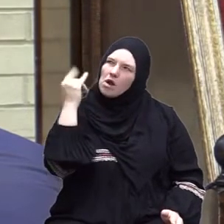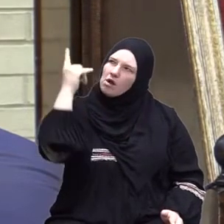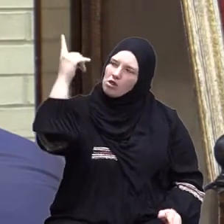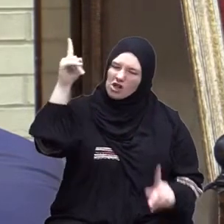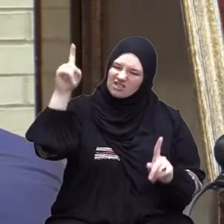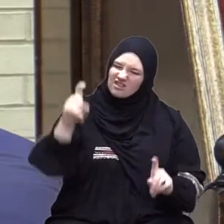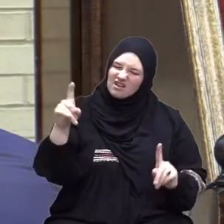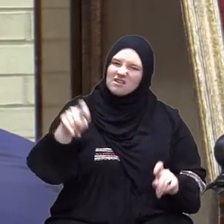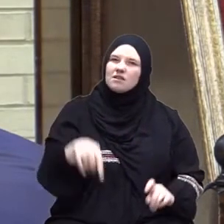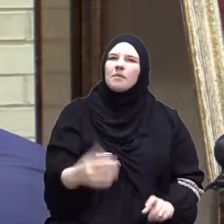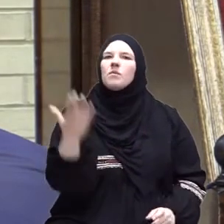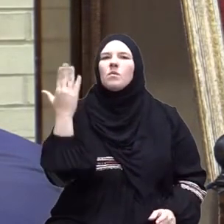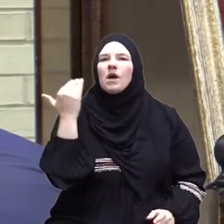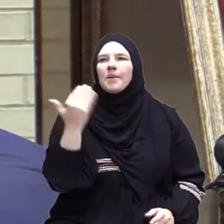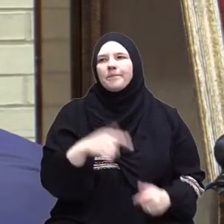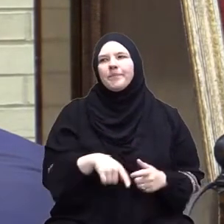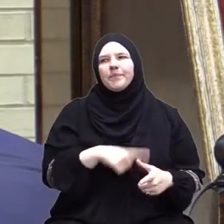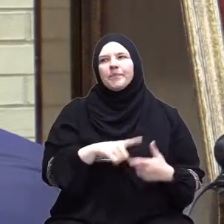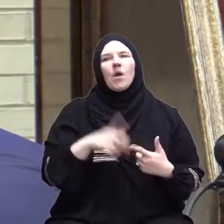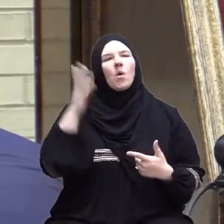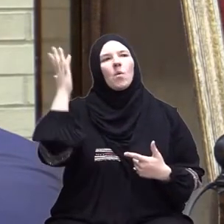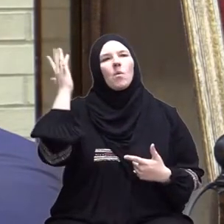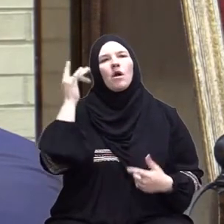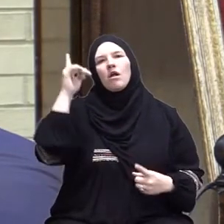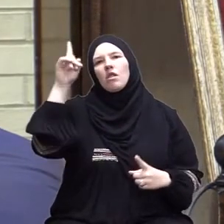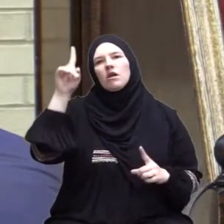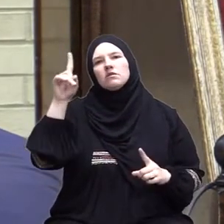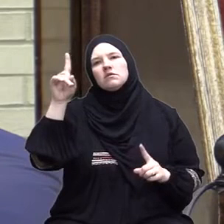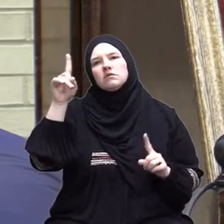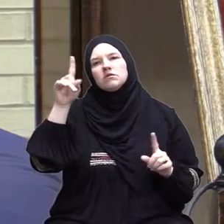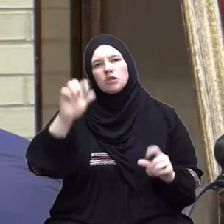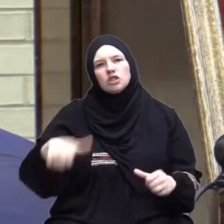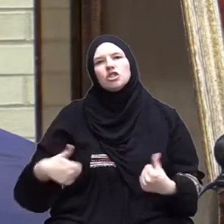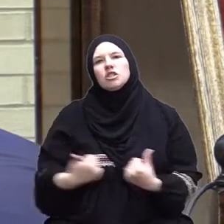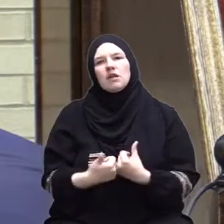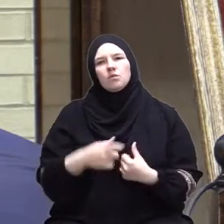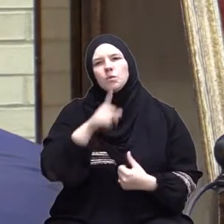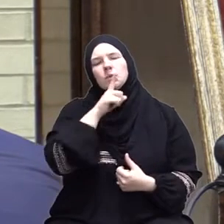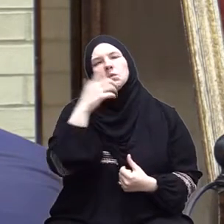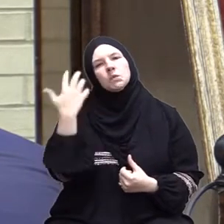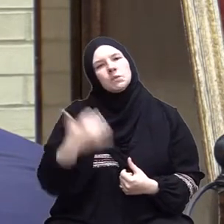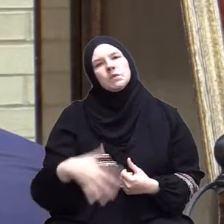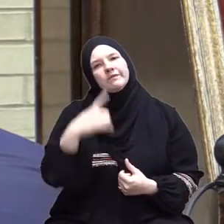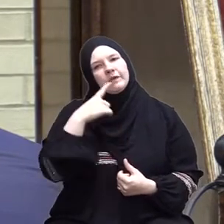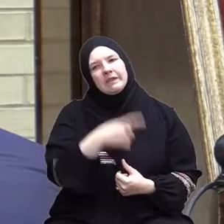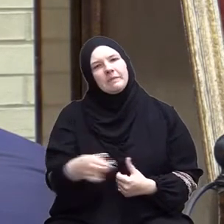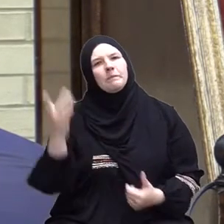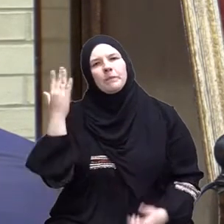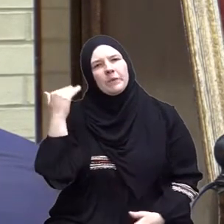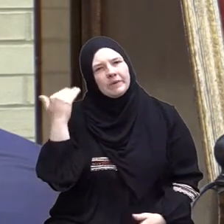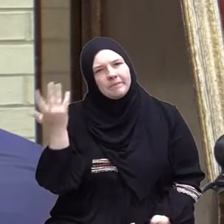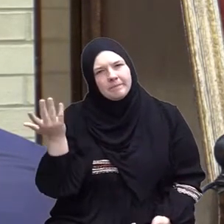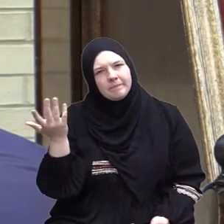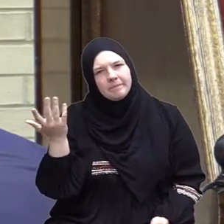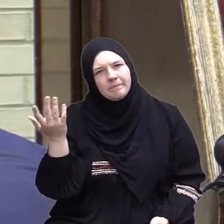through difficult times? Why did He put them through challenges that were very difficult for